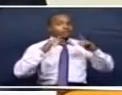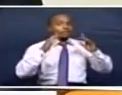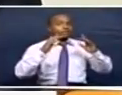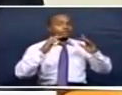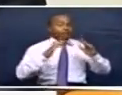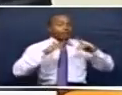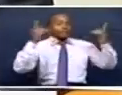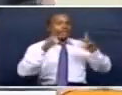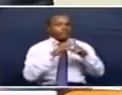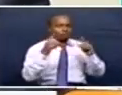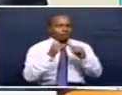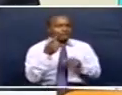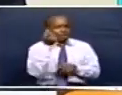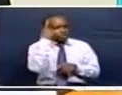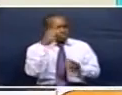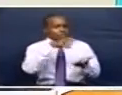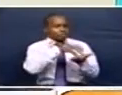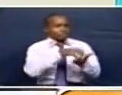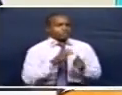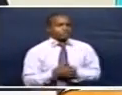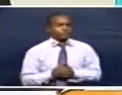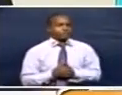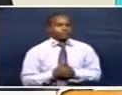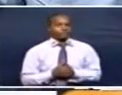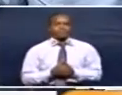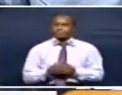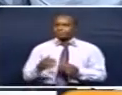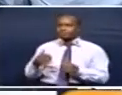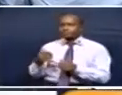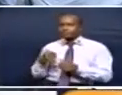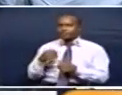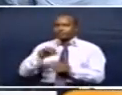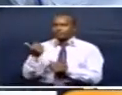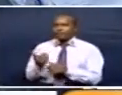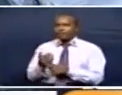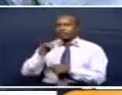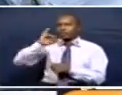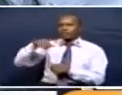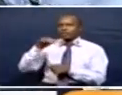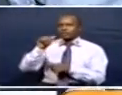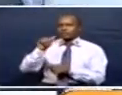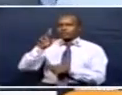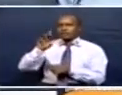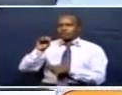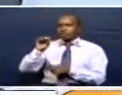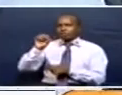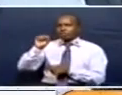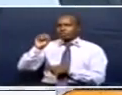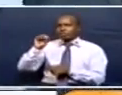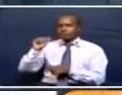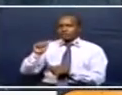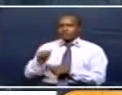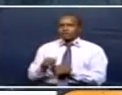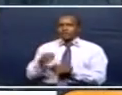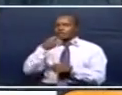semantics. Right. He understood the context. There's a guy called Jaro Soja. I don't know if you know him. He's Gor Mahia's number